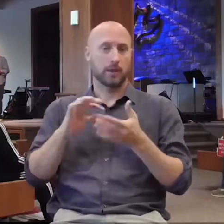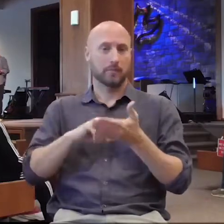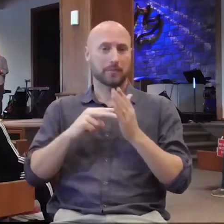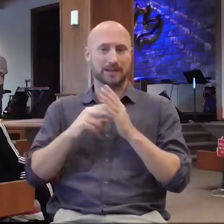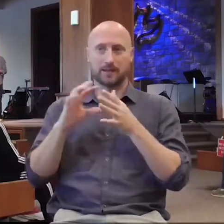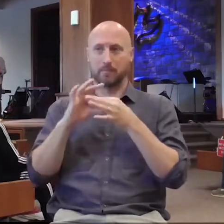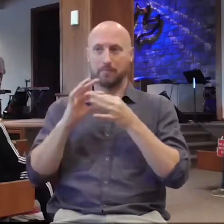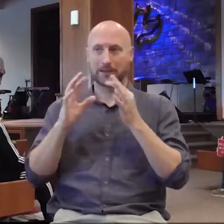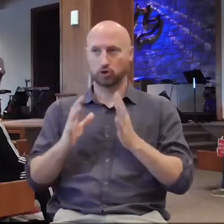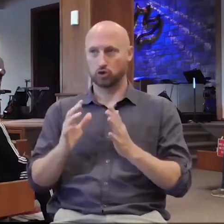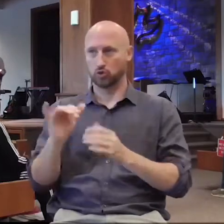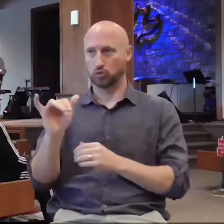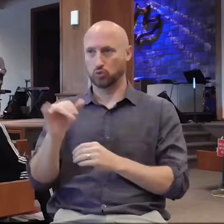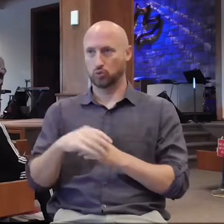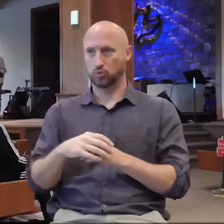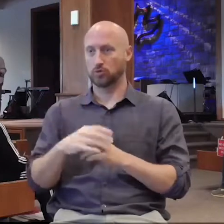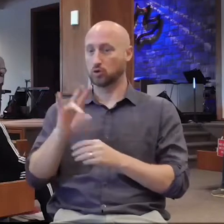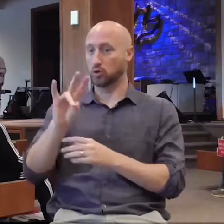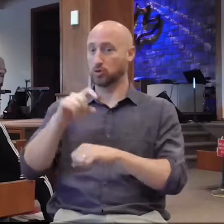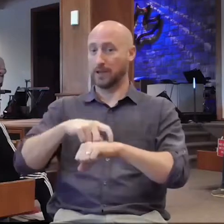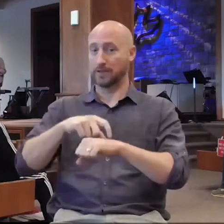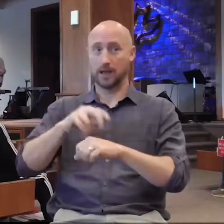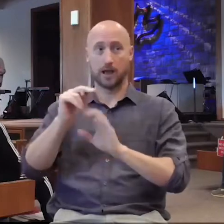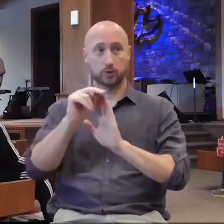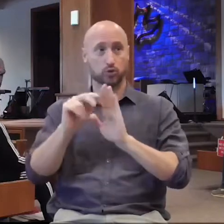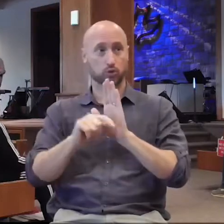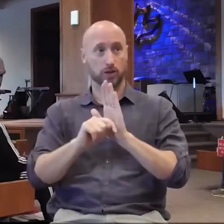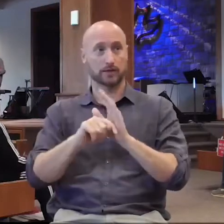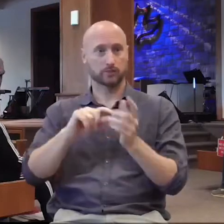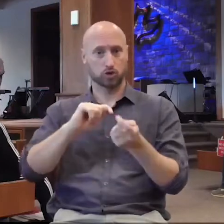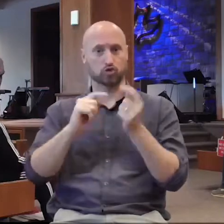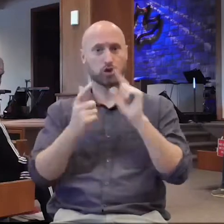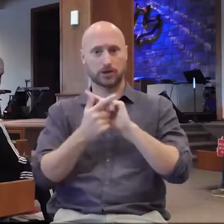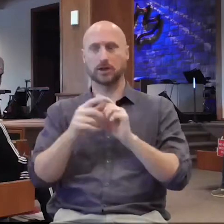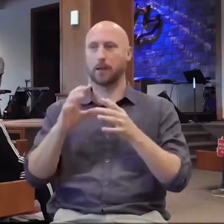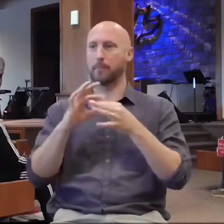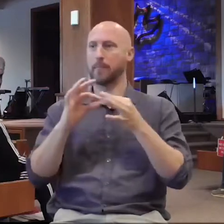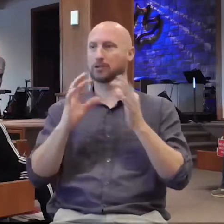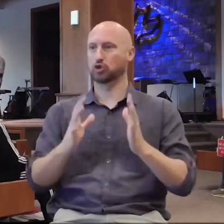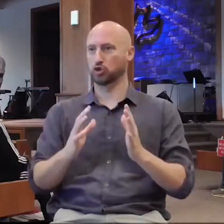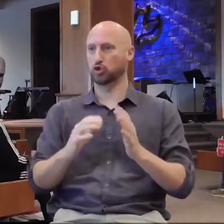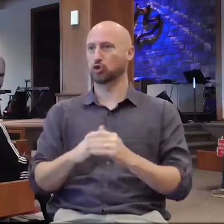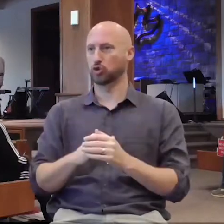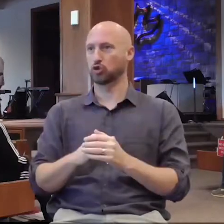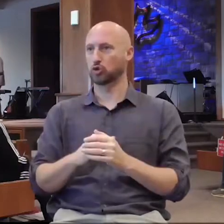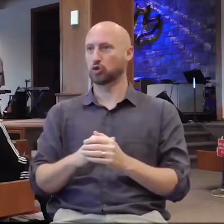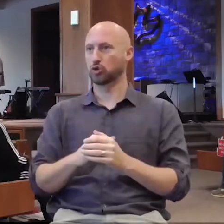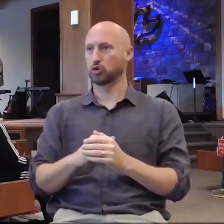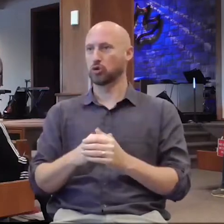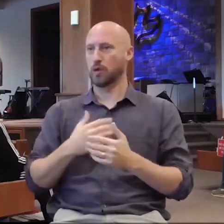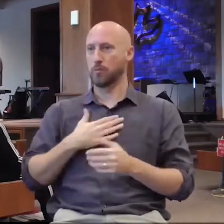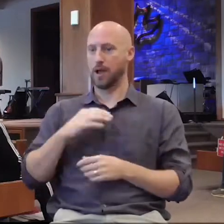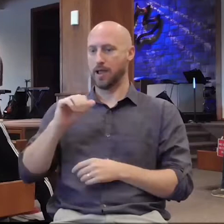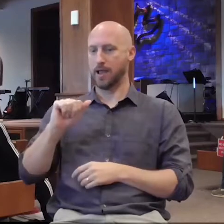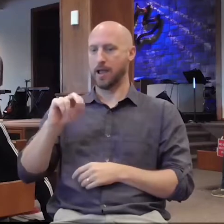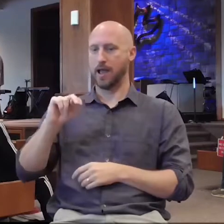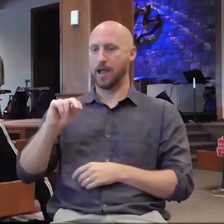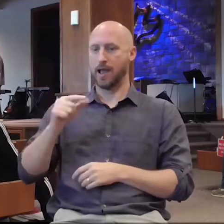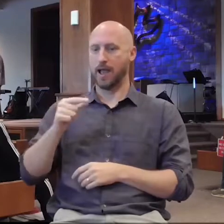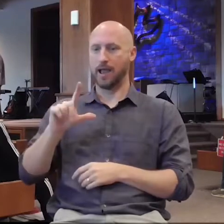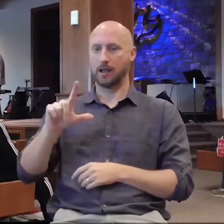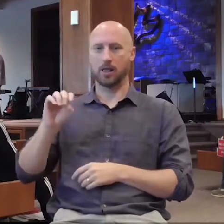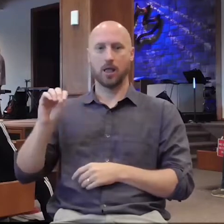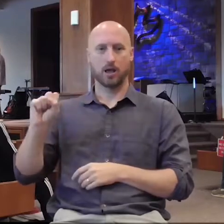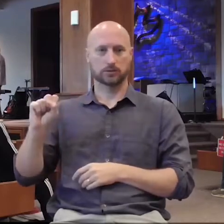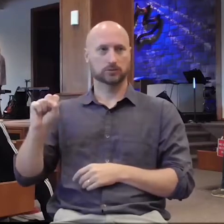New Testament, it's translated messenger. John the Baptist, behold, I send my messenger, my angelos, before thy face. So